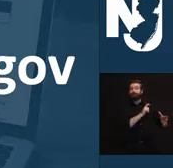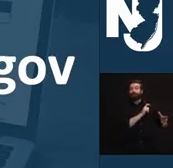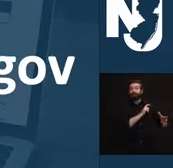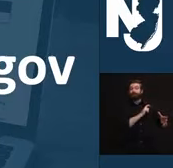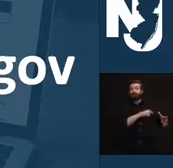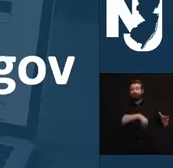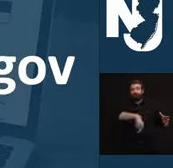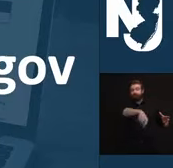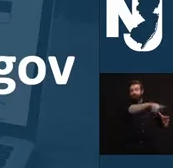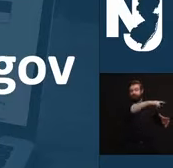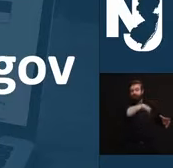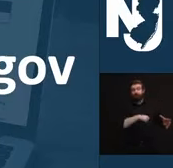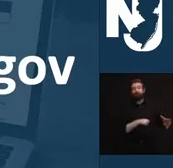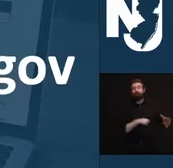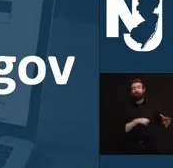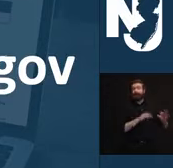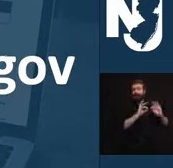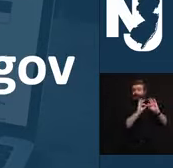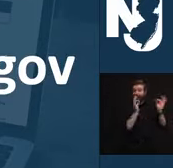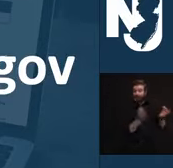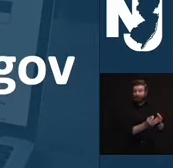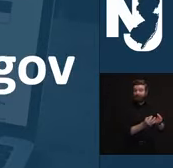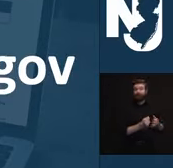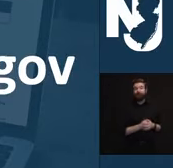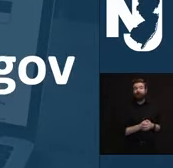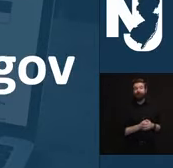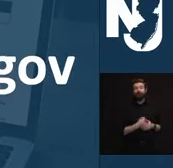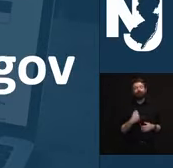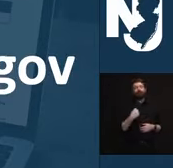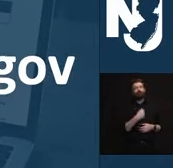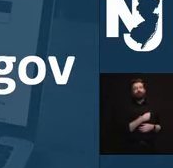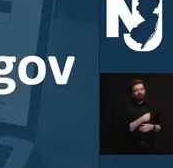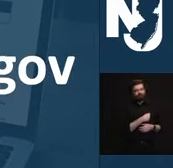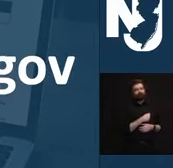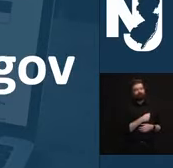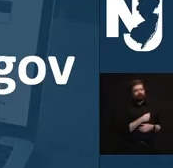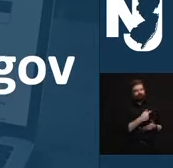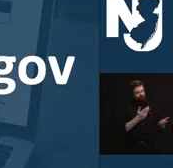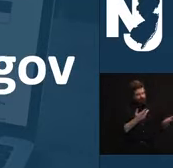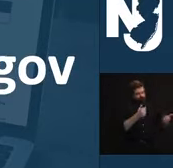and thoughts are deep and remain with you all. Godspeed, Luke.